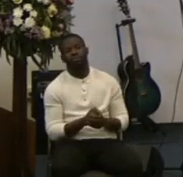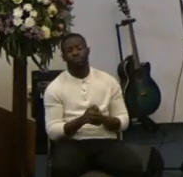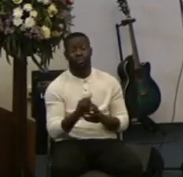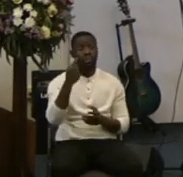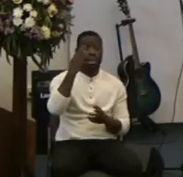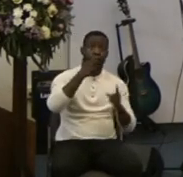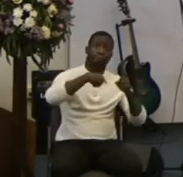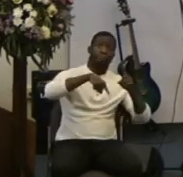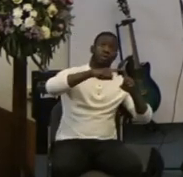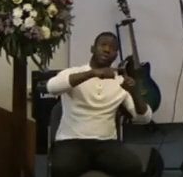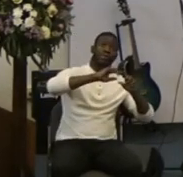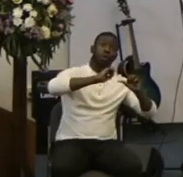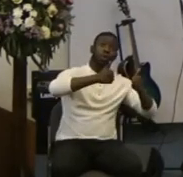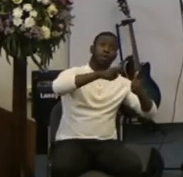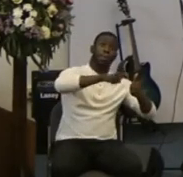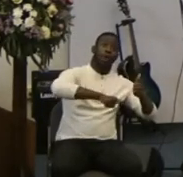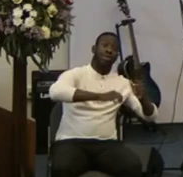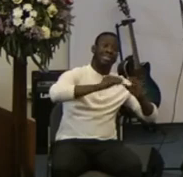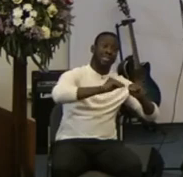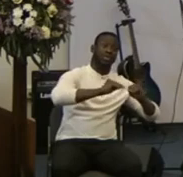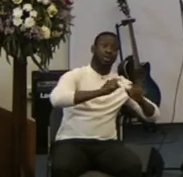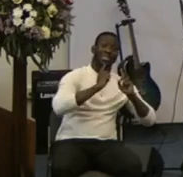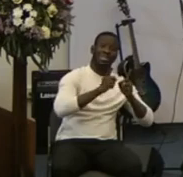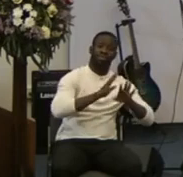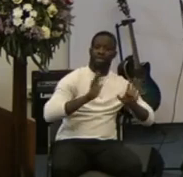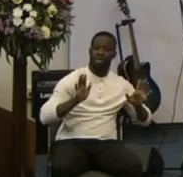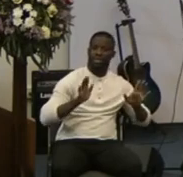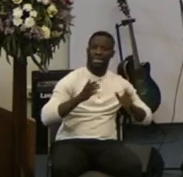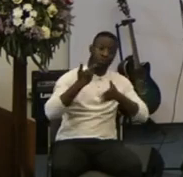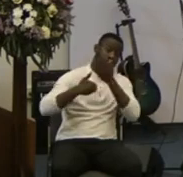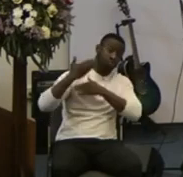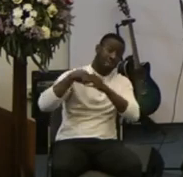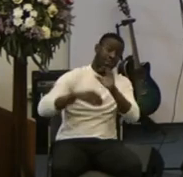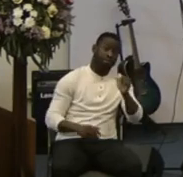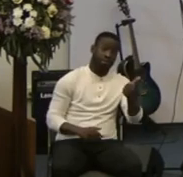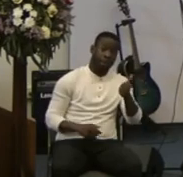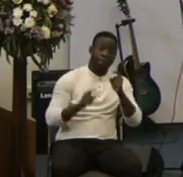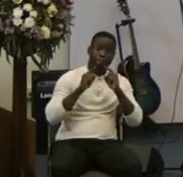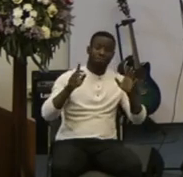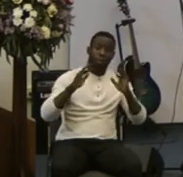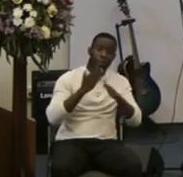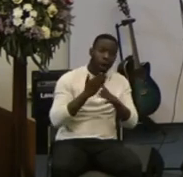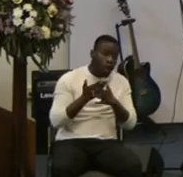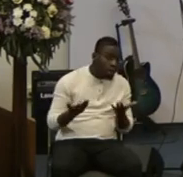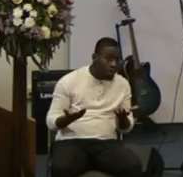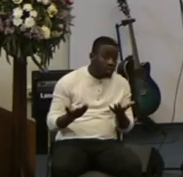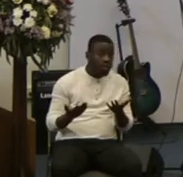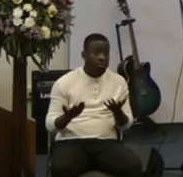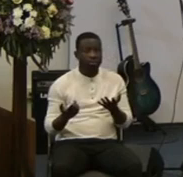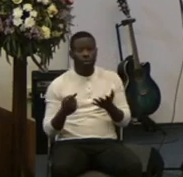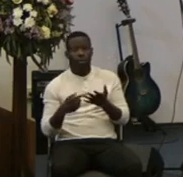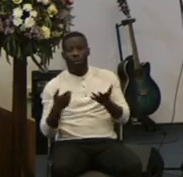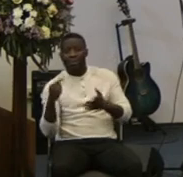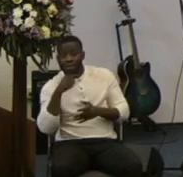Do you see him as just a good moral teacher, a figure of history, a miracle worker, or